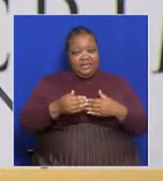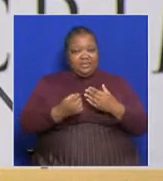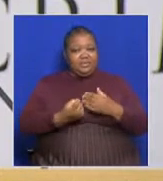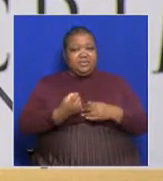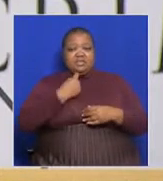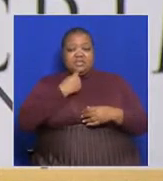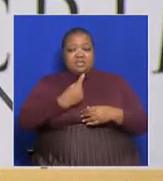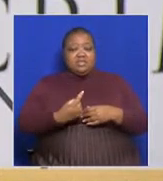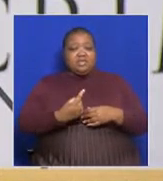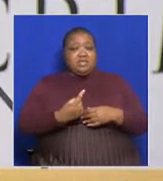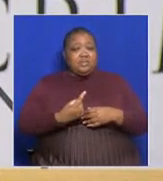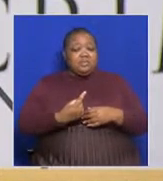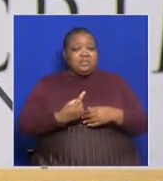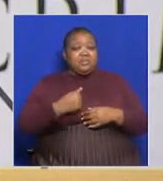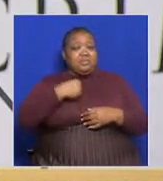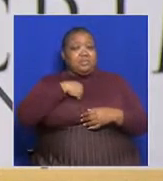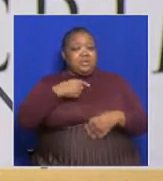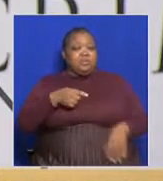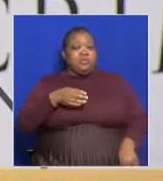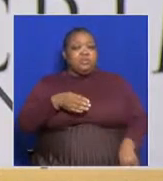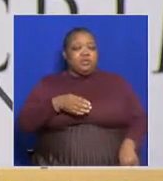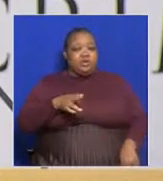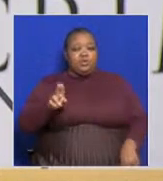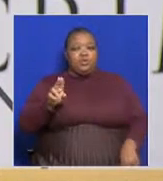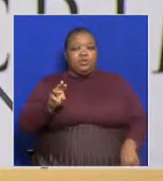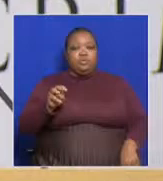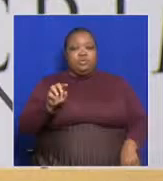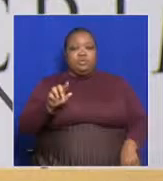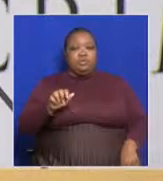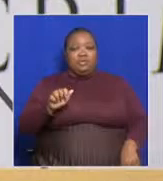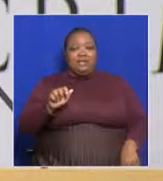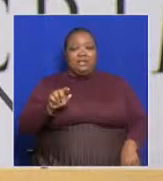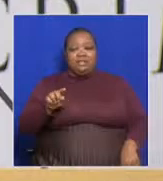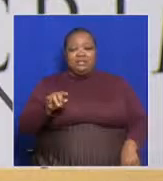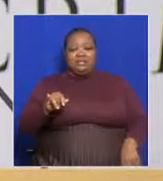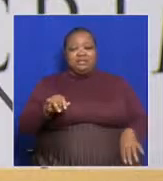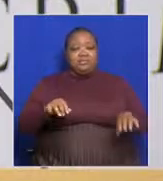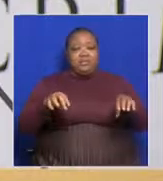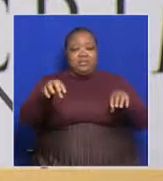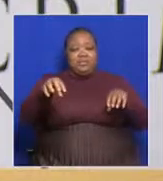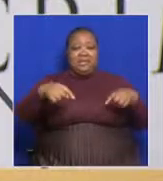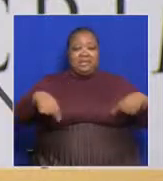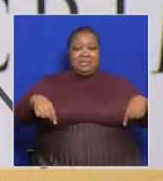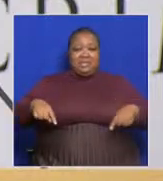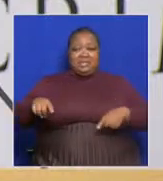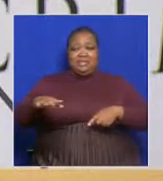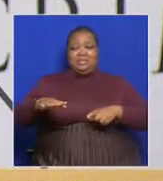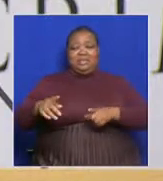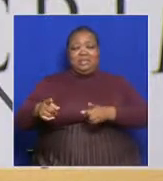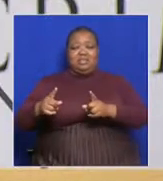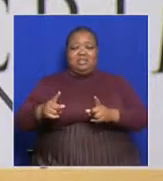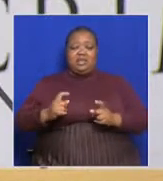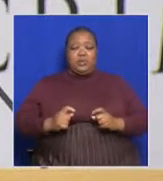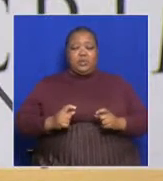I'm here, there's Umlazi here, I fear Umlazi, then I must rush away.